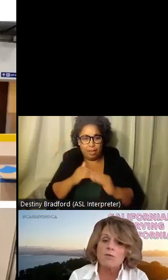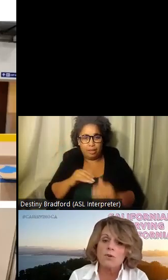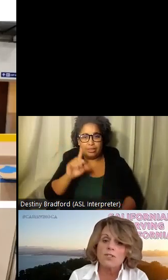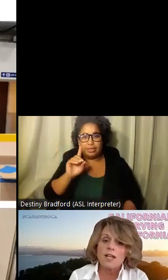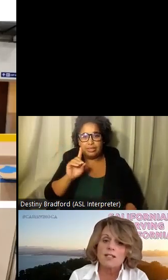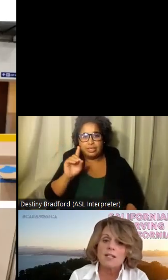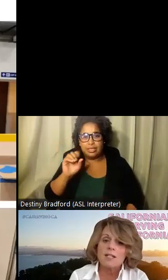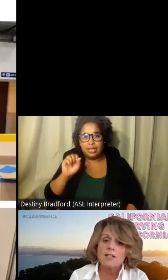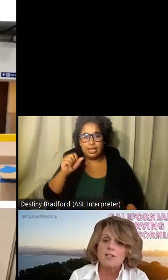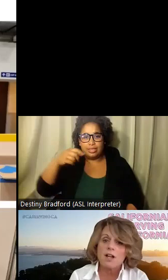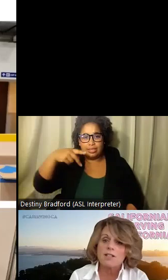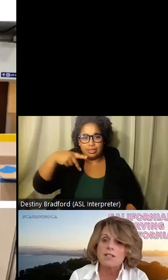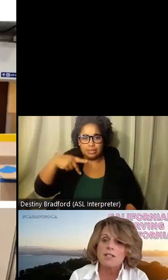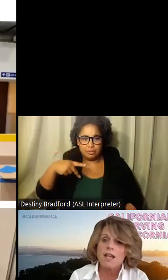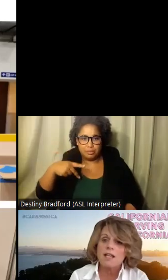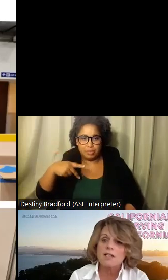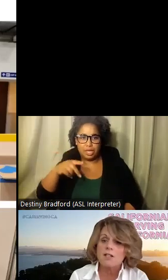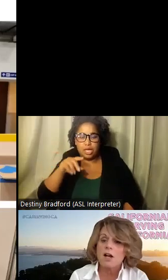DSP Workforce at